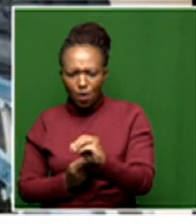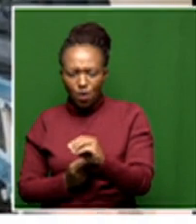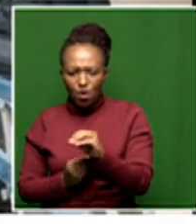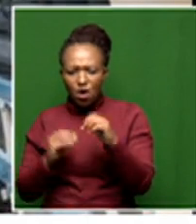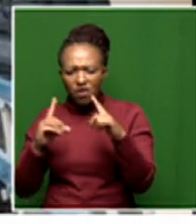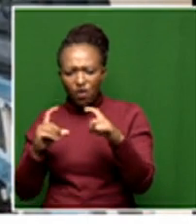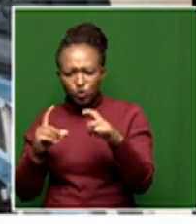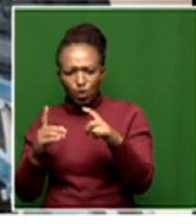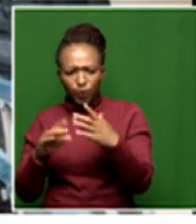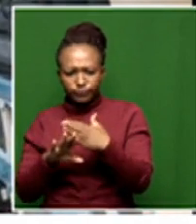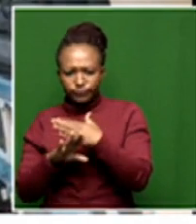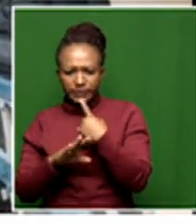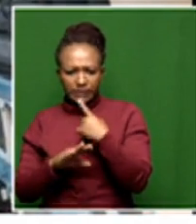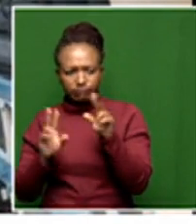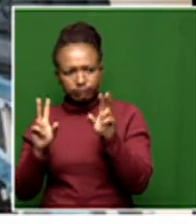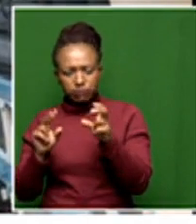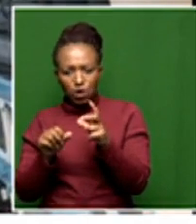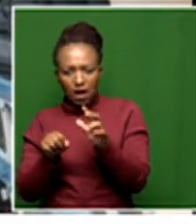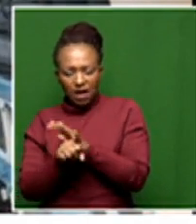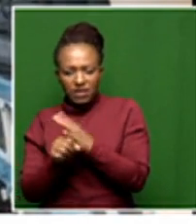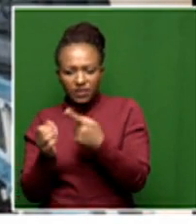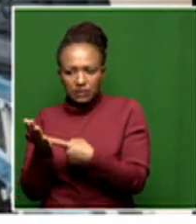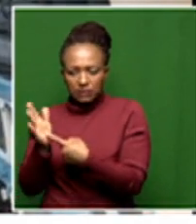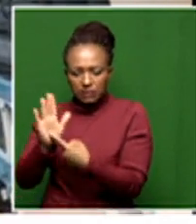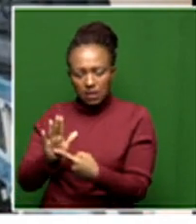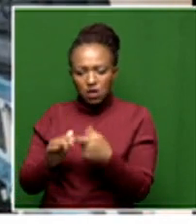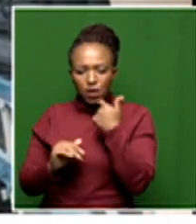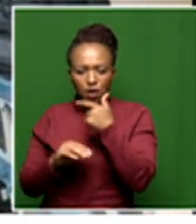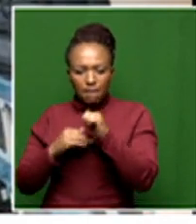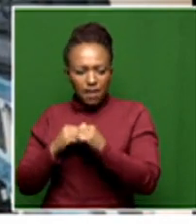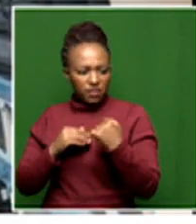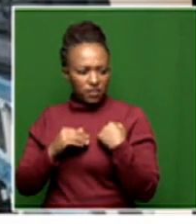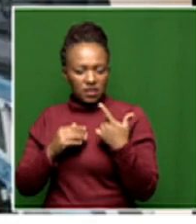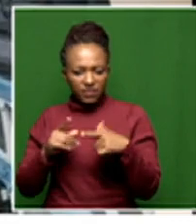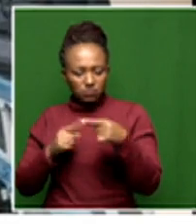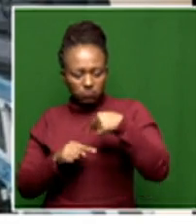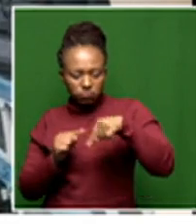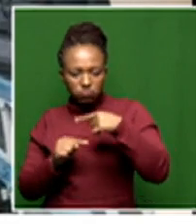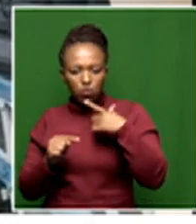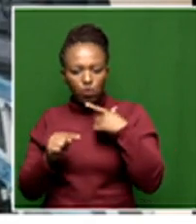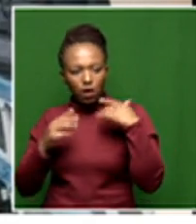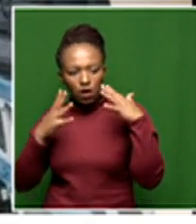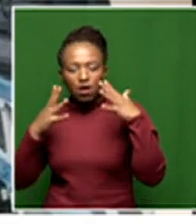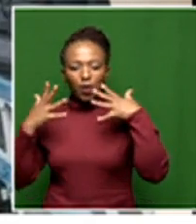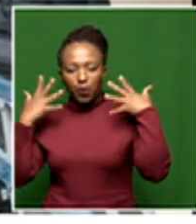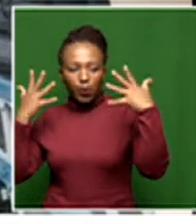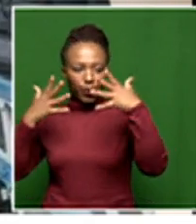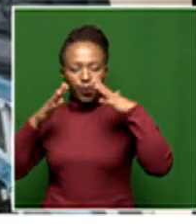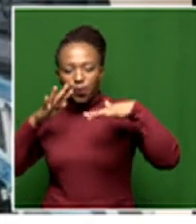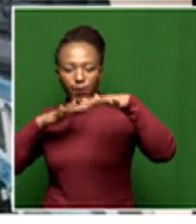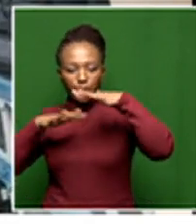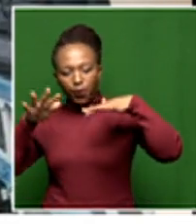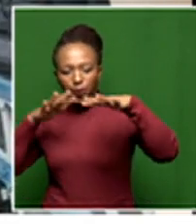has received quite a lot of coverage in recent months. The HEPA filter basically recirculates the air on board the